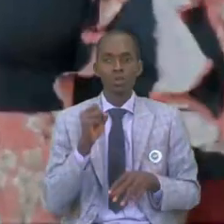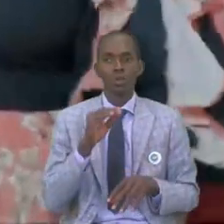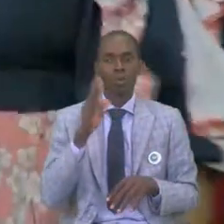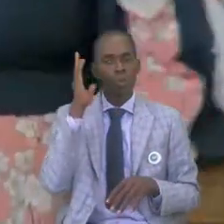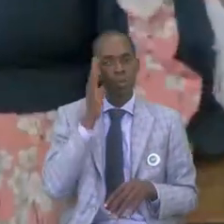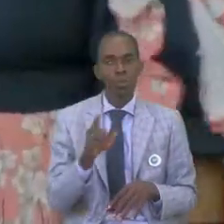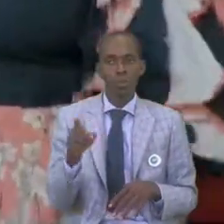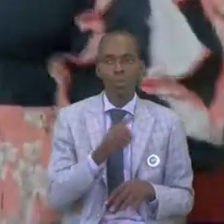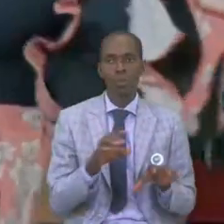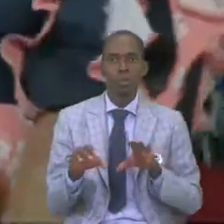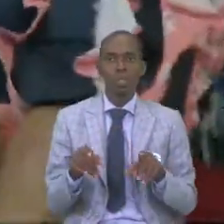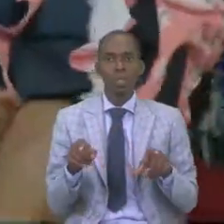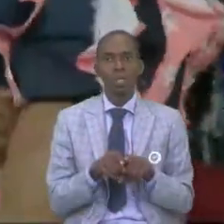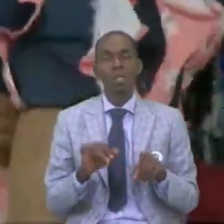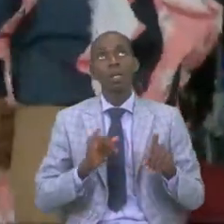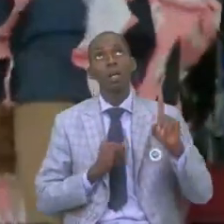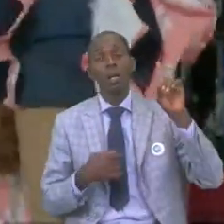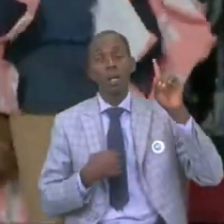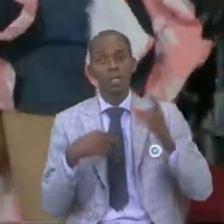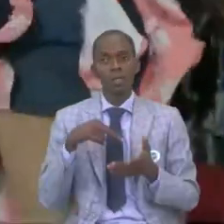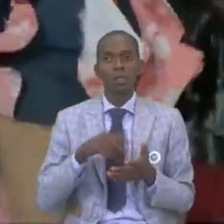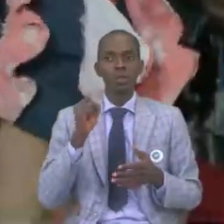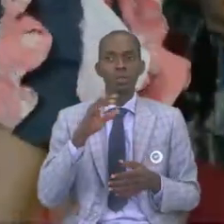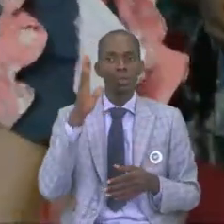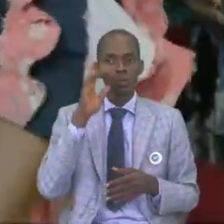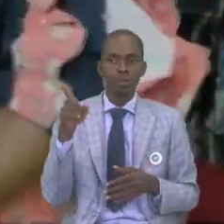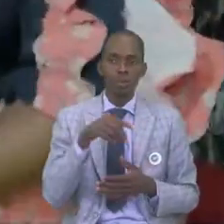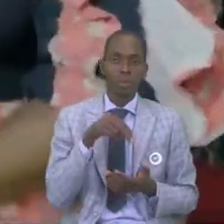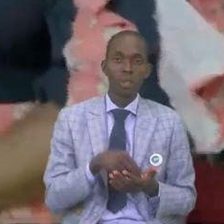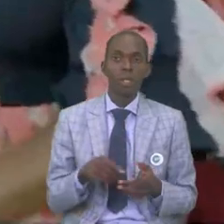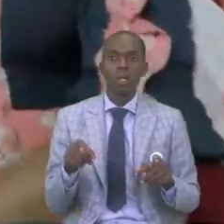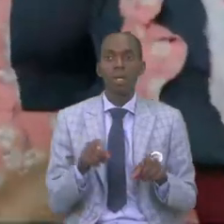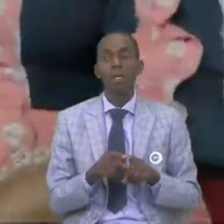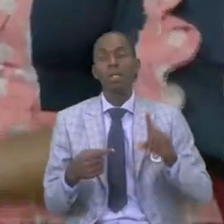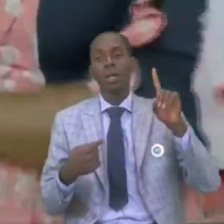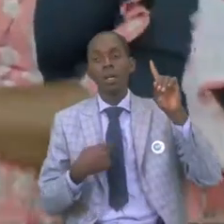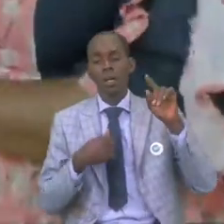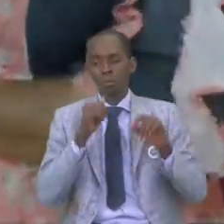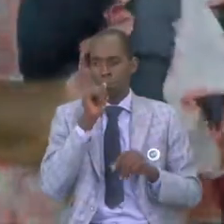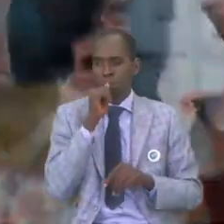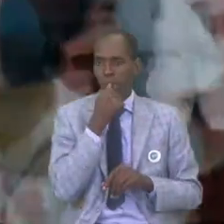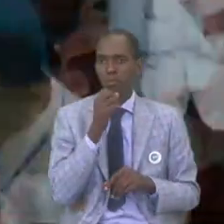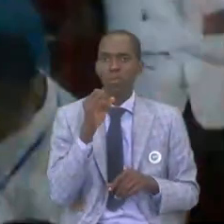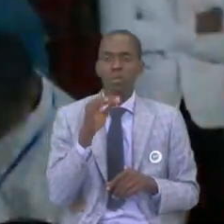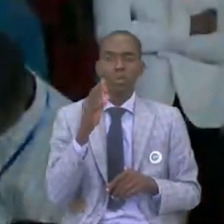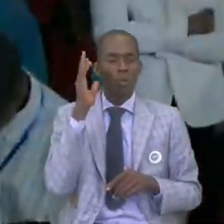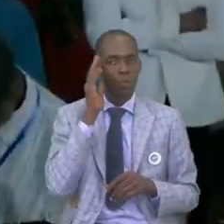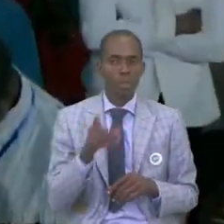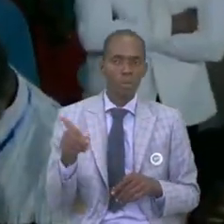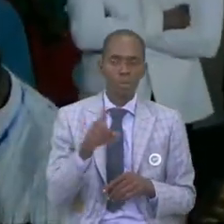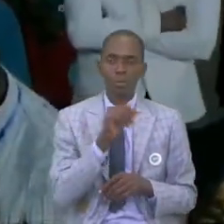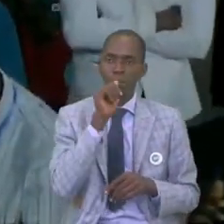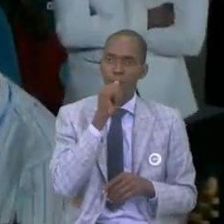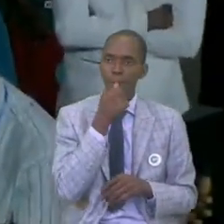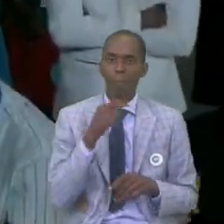As I stand, so will you stand. As I endure, so will you endure. As